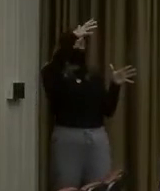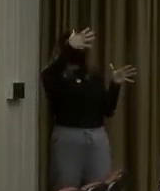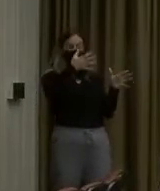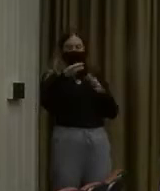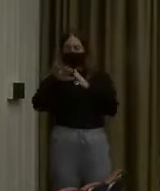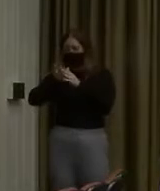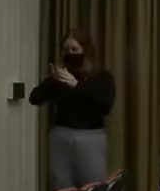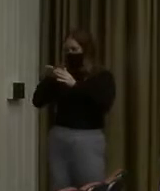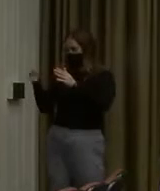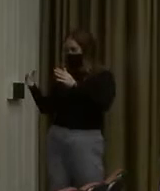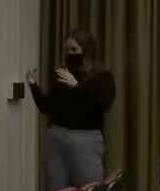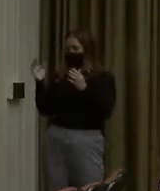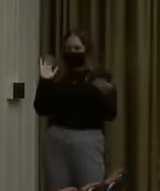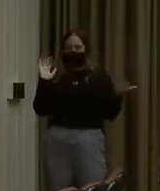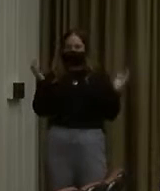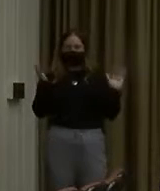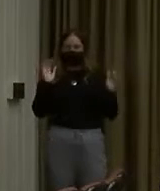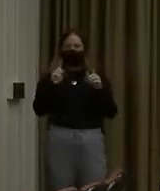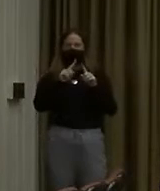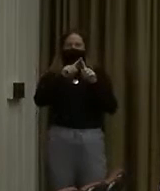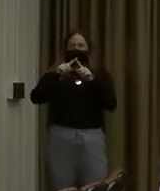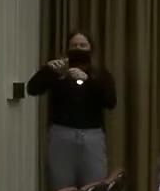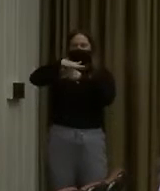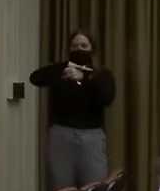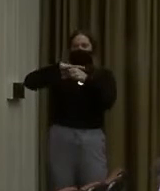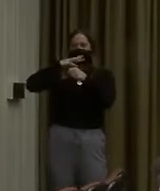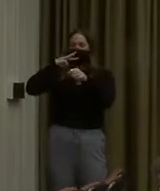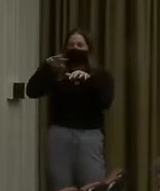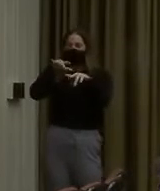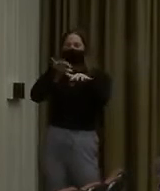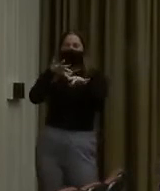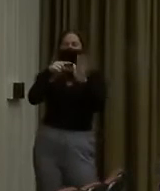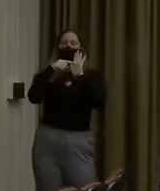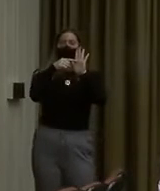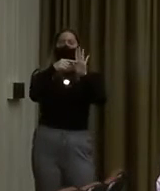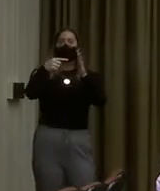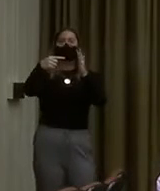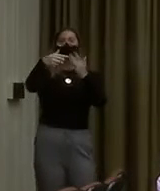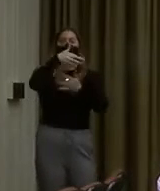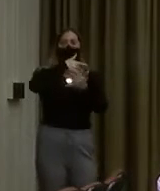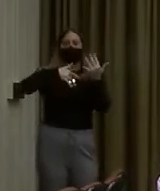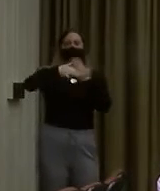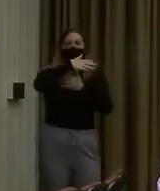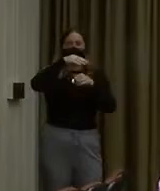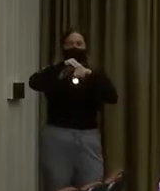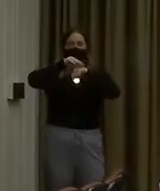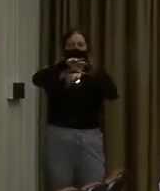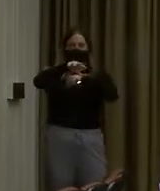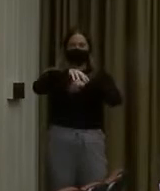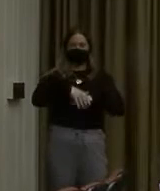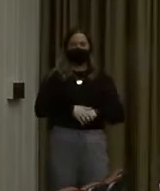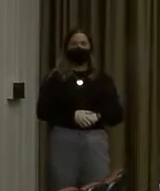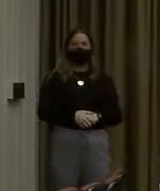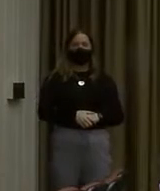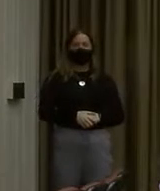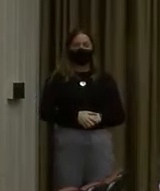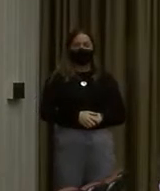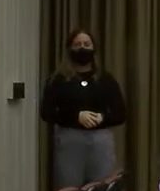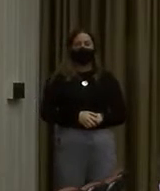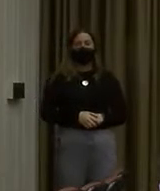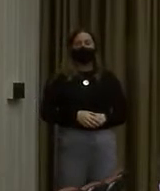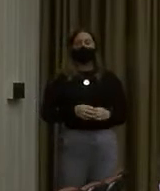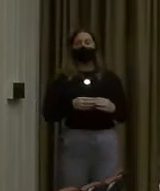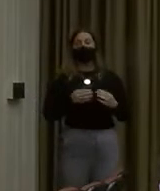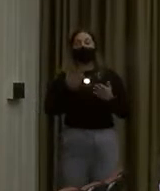resources and different parts of the river represents the social determinants of health, okay? Now,